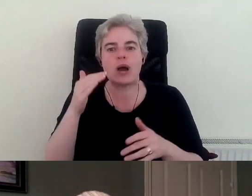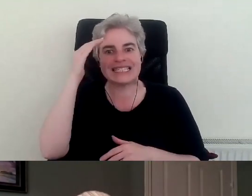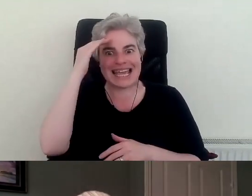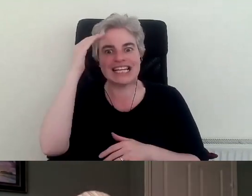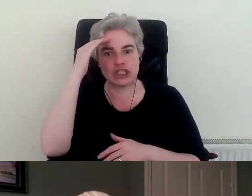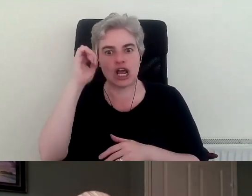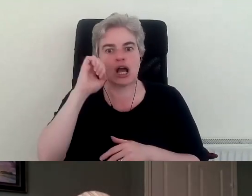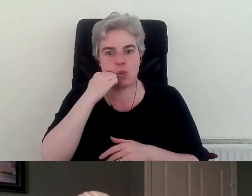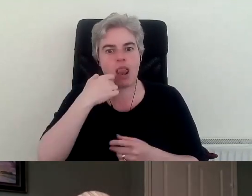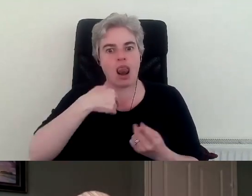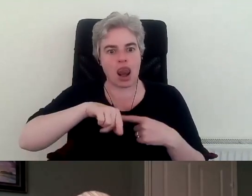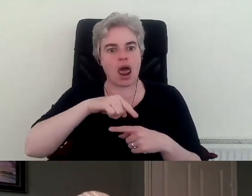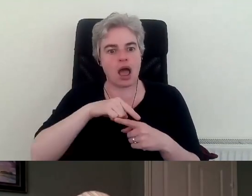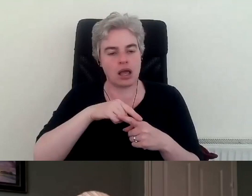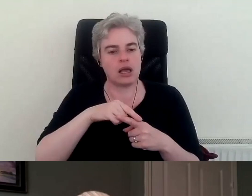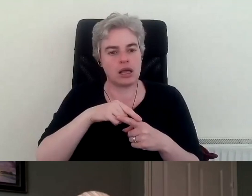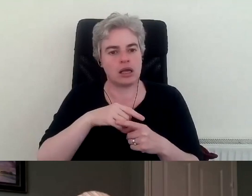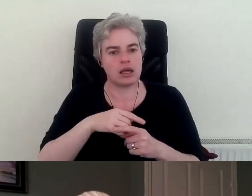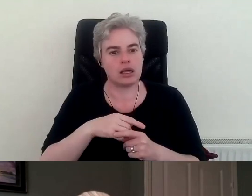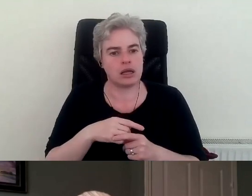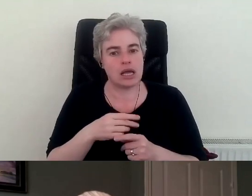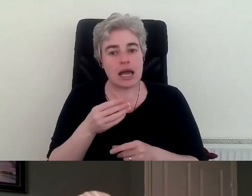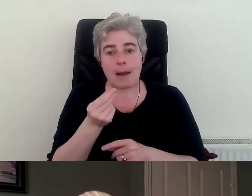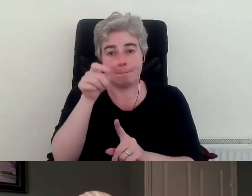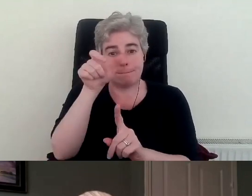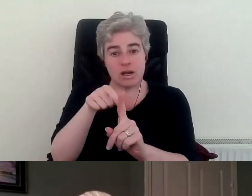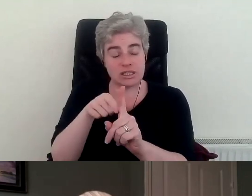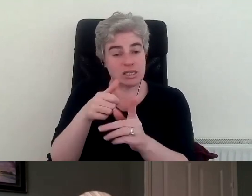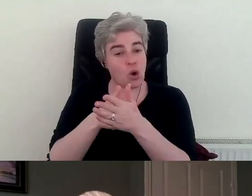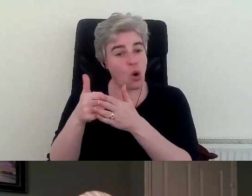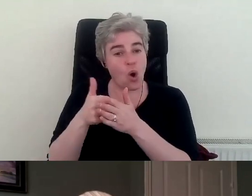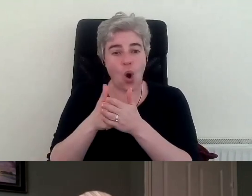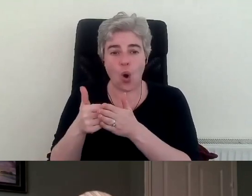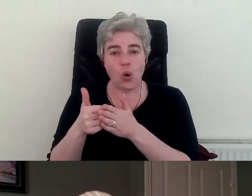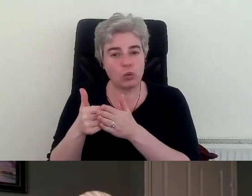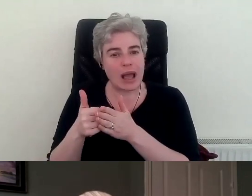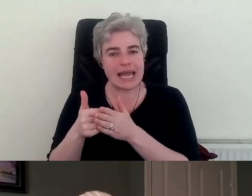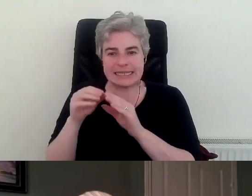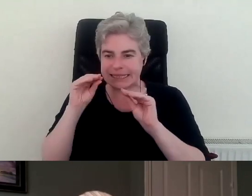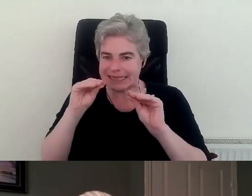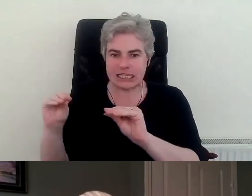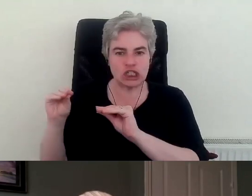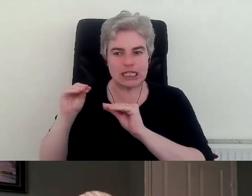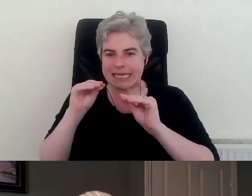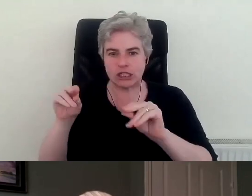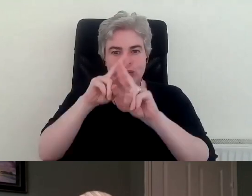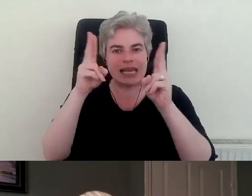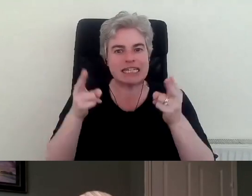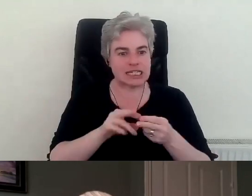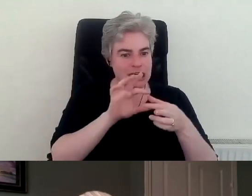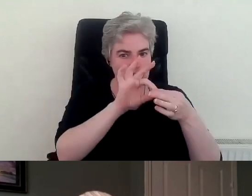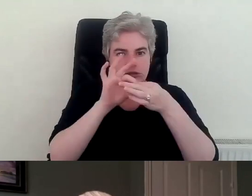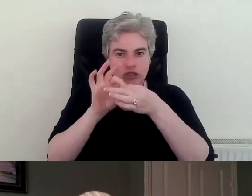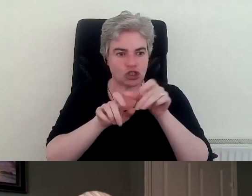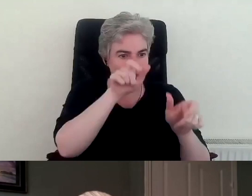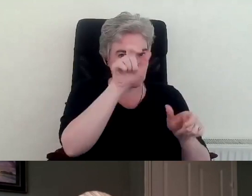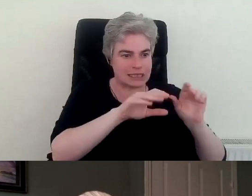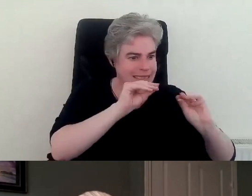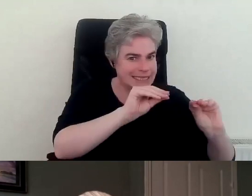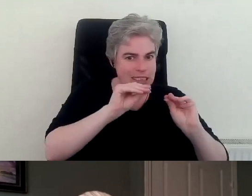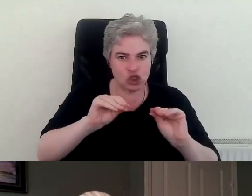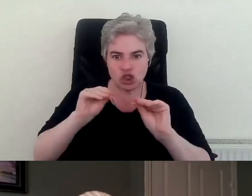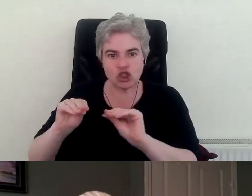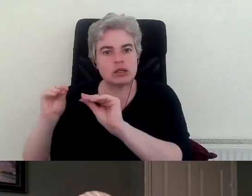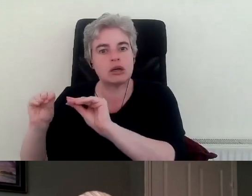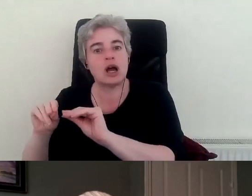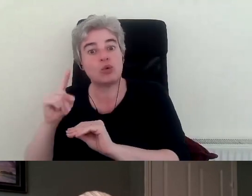that, you know, as someone who's always teaching to international relations students, this is